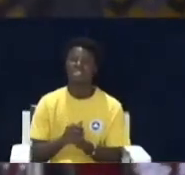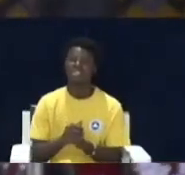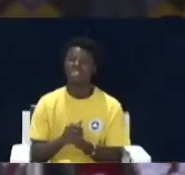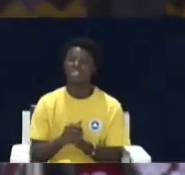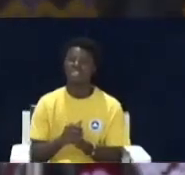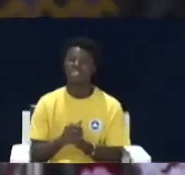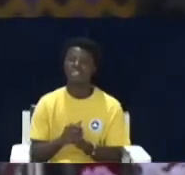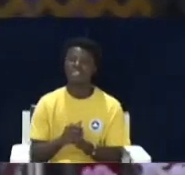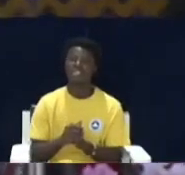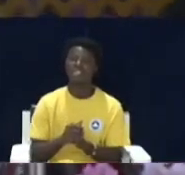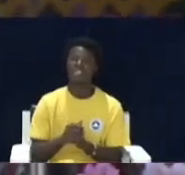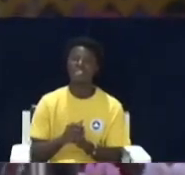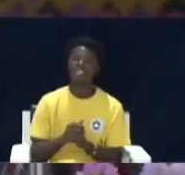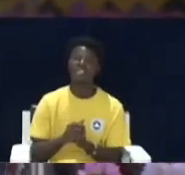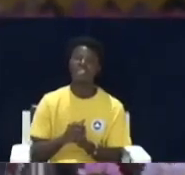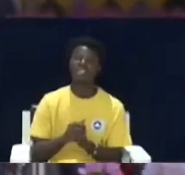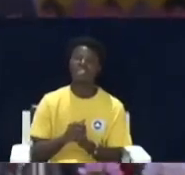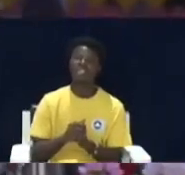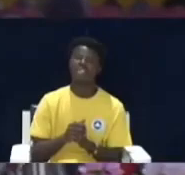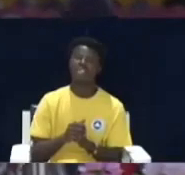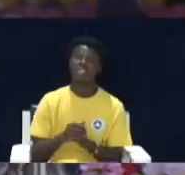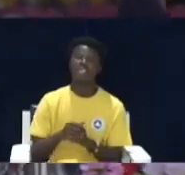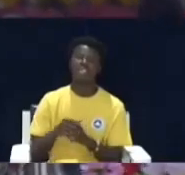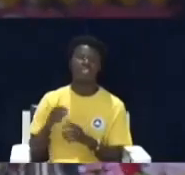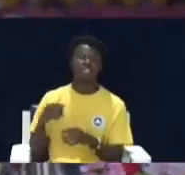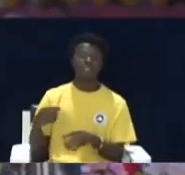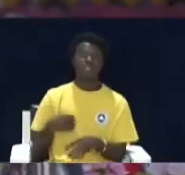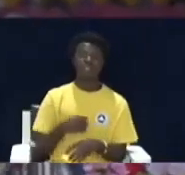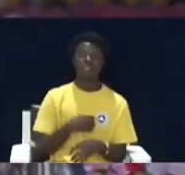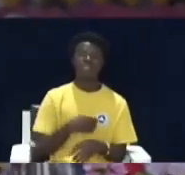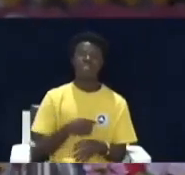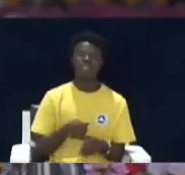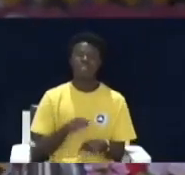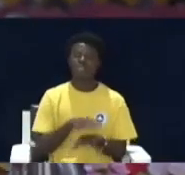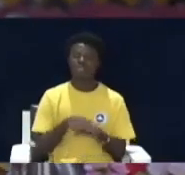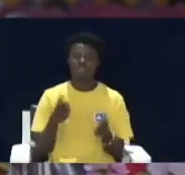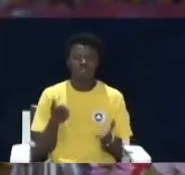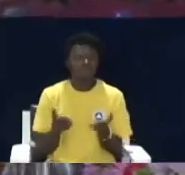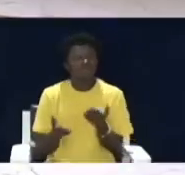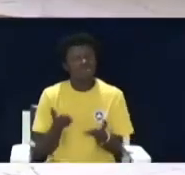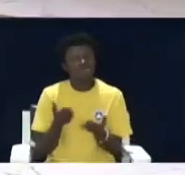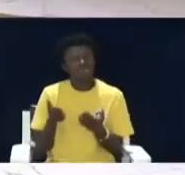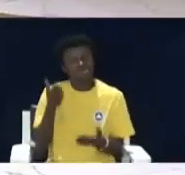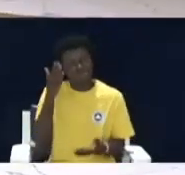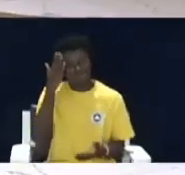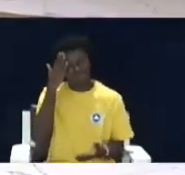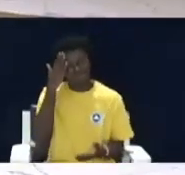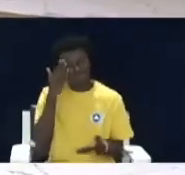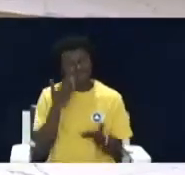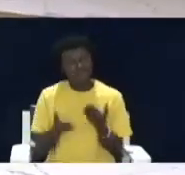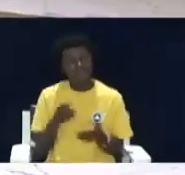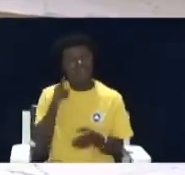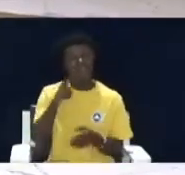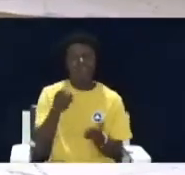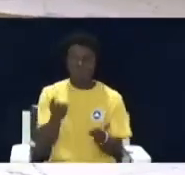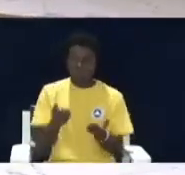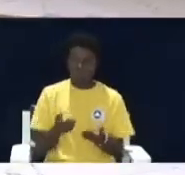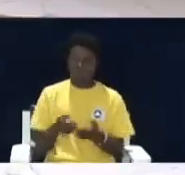him or her, you know, maybe you want a breakthrough in your business or in